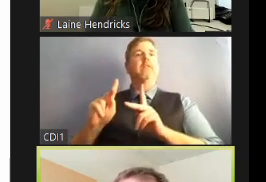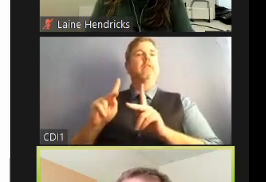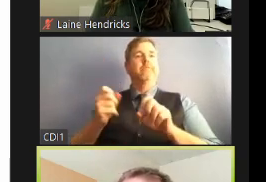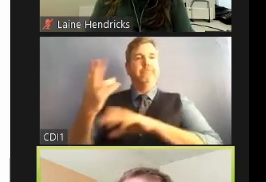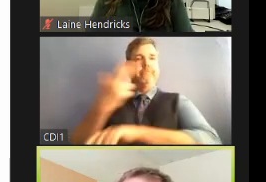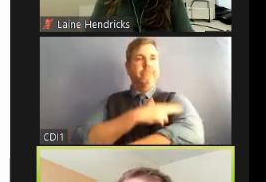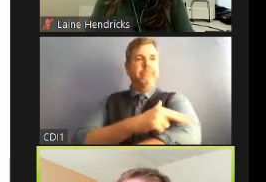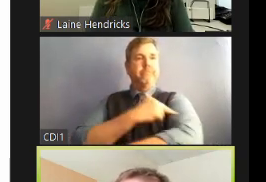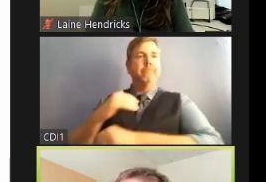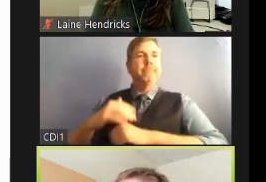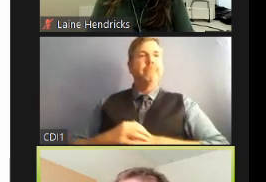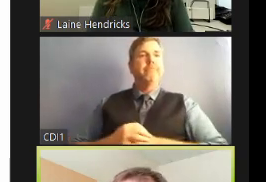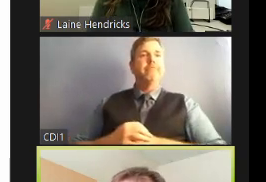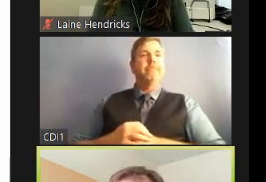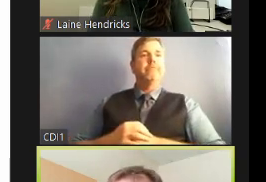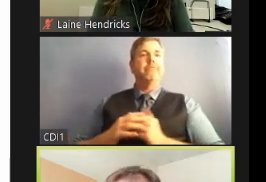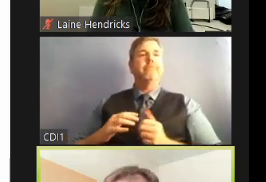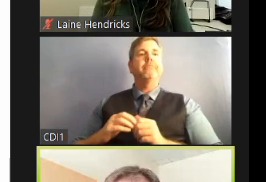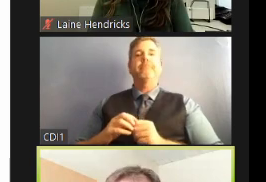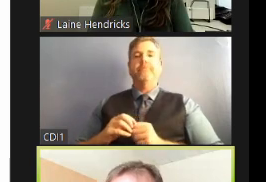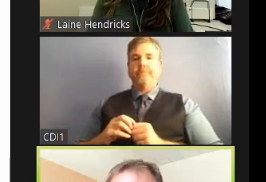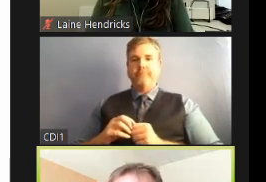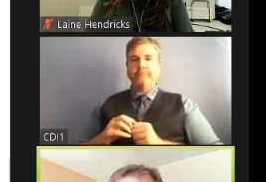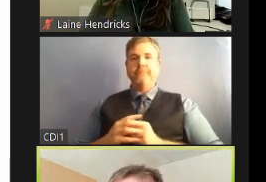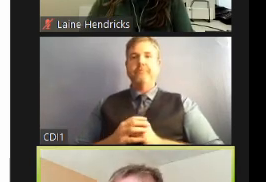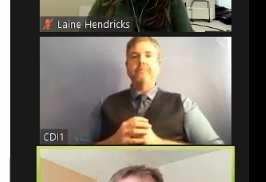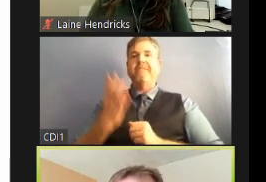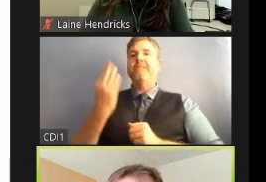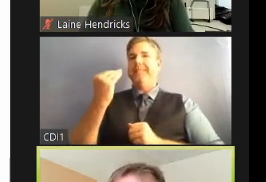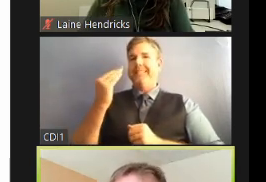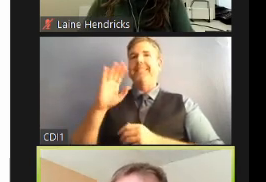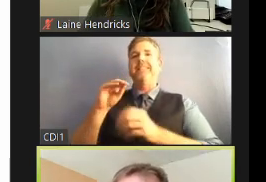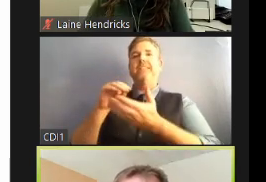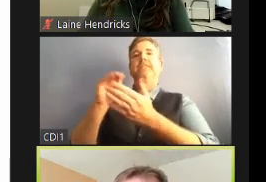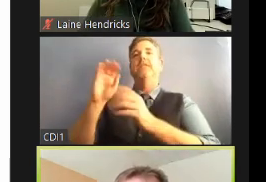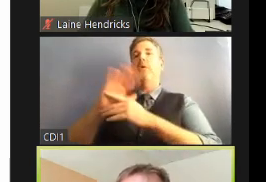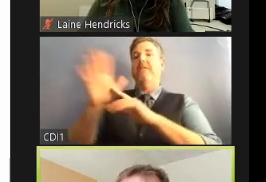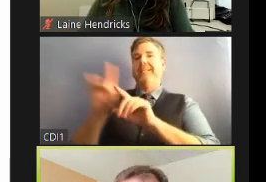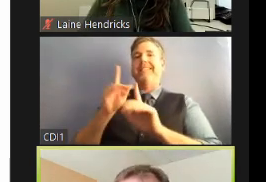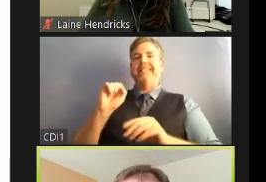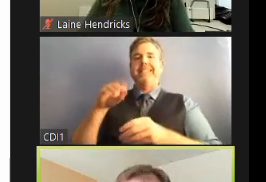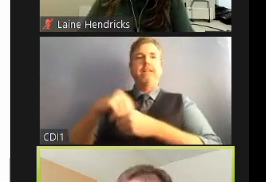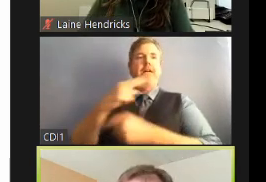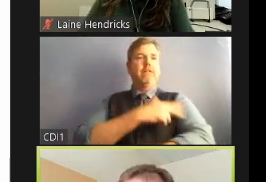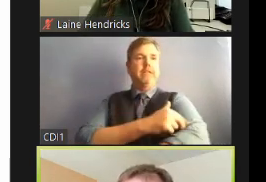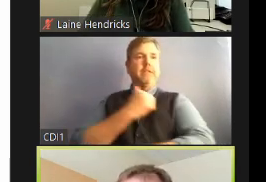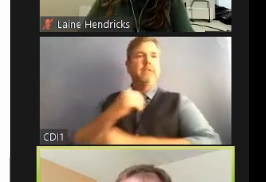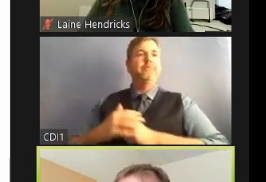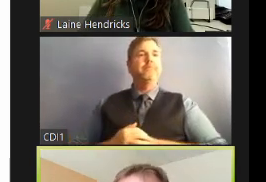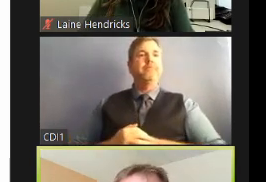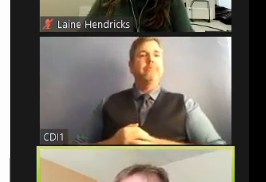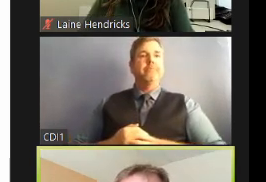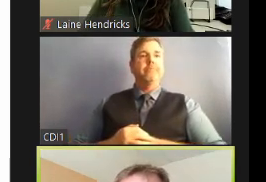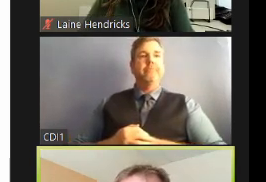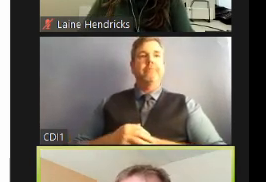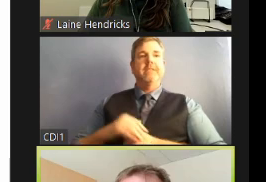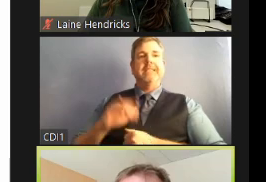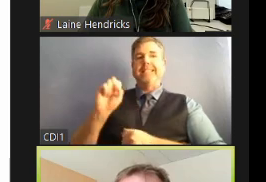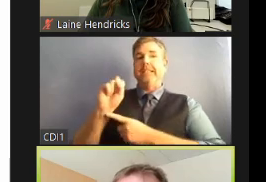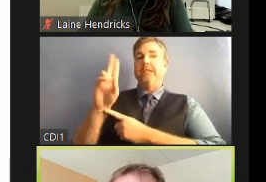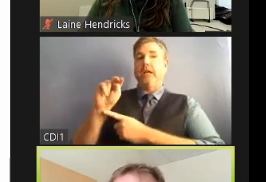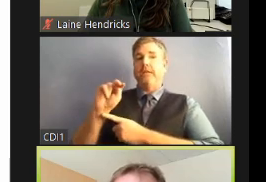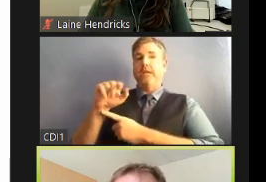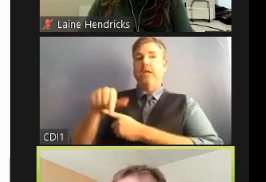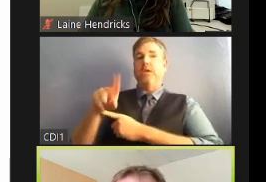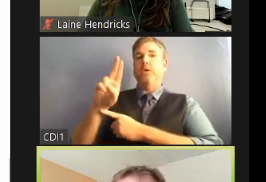community patients and 2 among San Quentin inmates. That number today is down to 10 people who are in the hospital, which is the